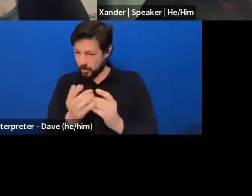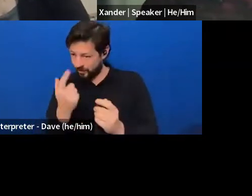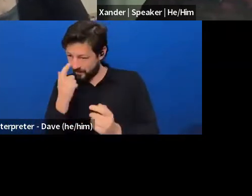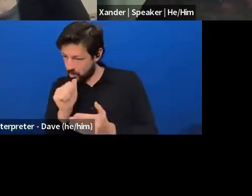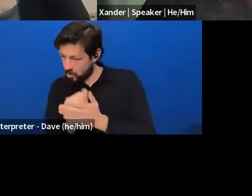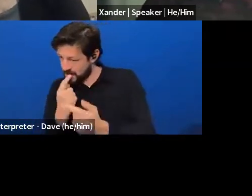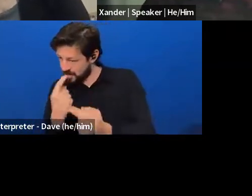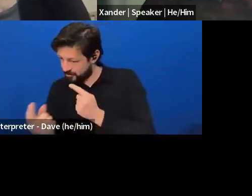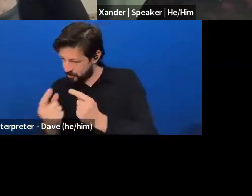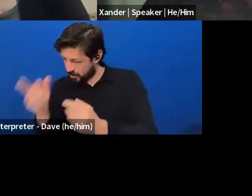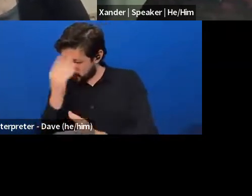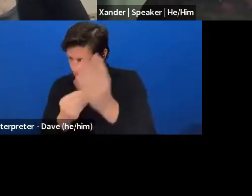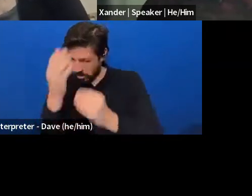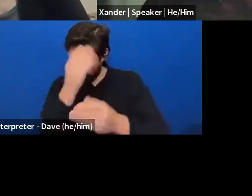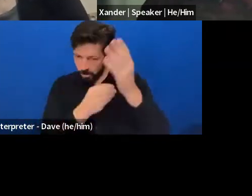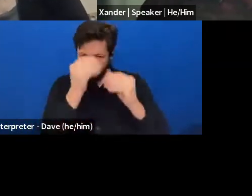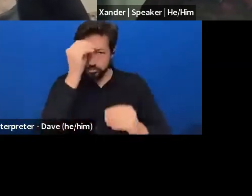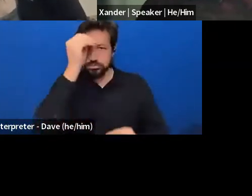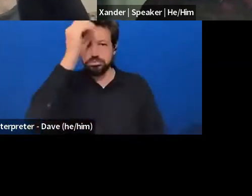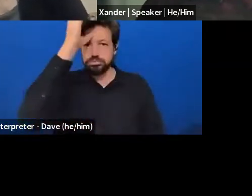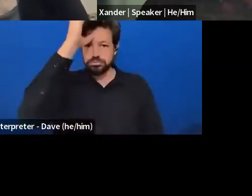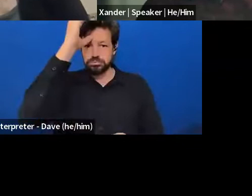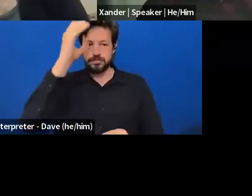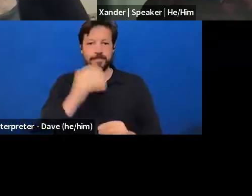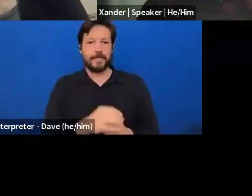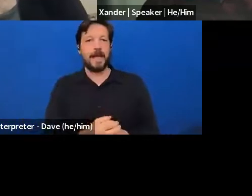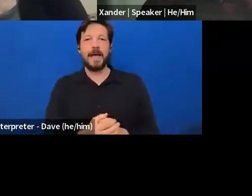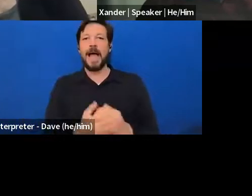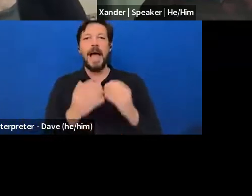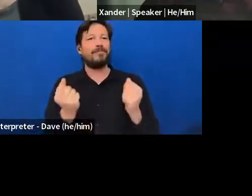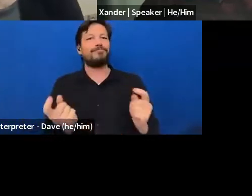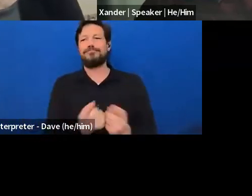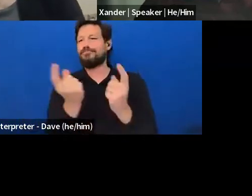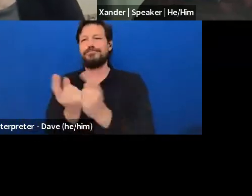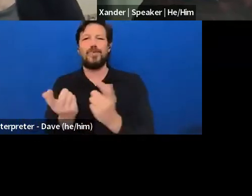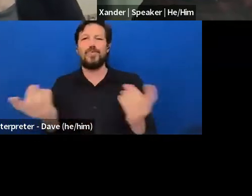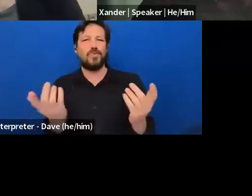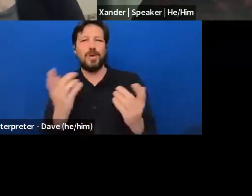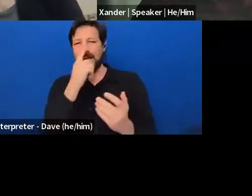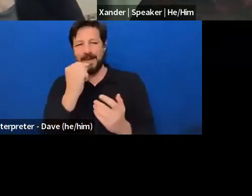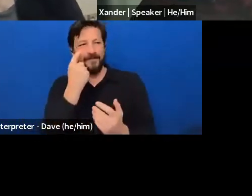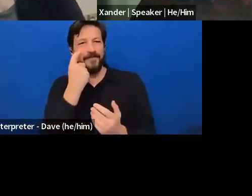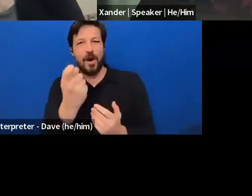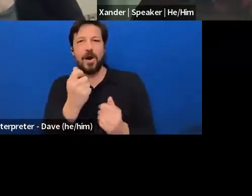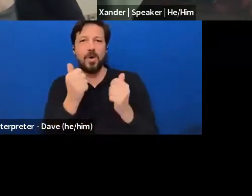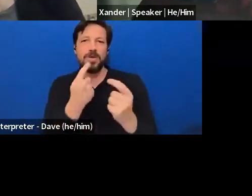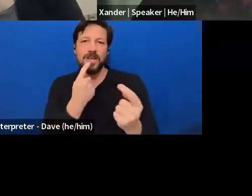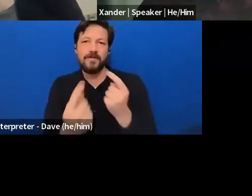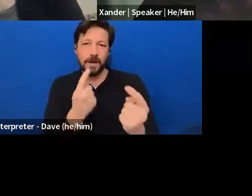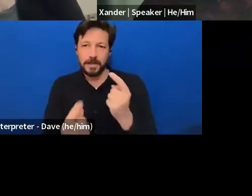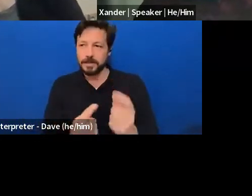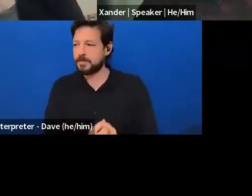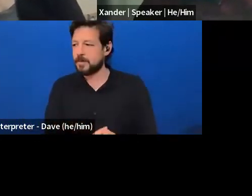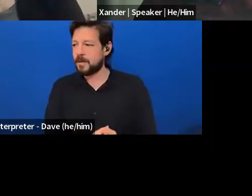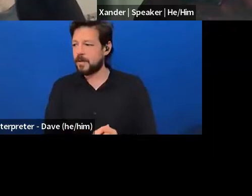that information, because there is so much, there are so many different sources. One of the things that we would always